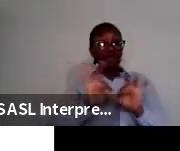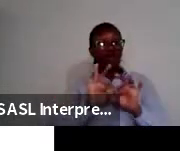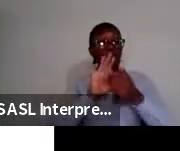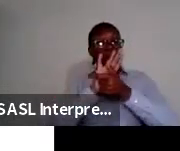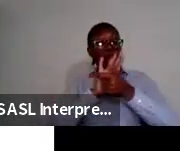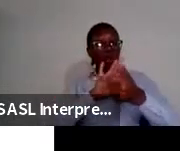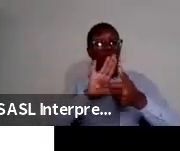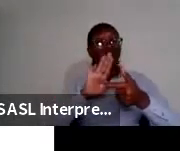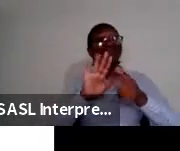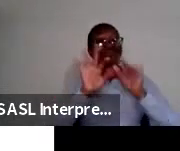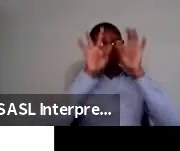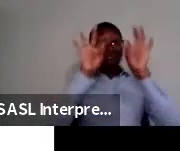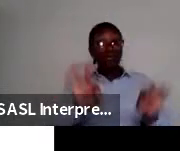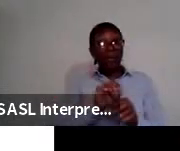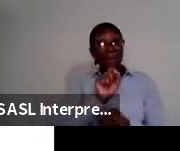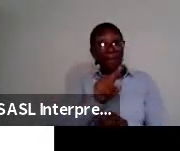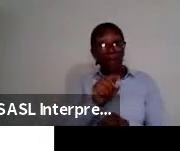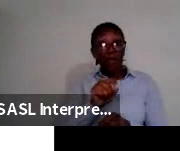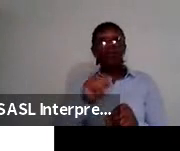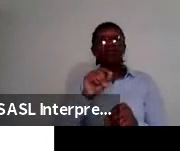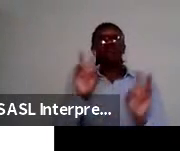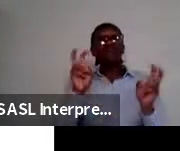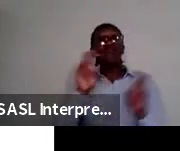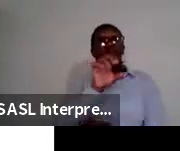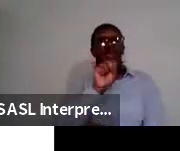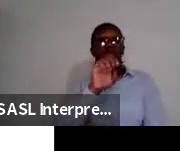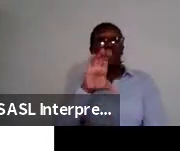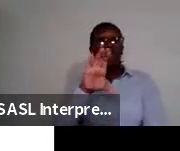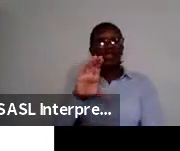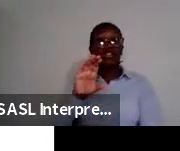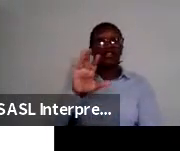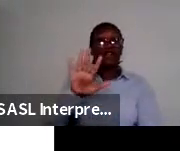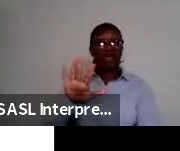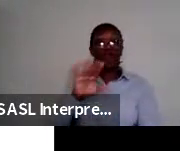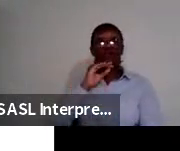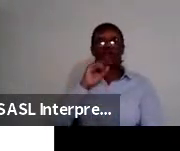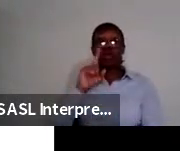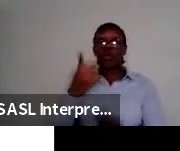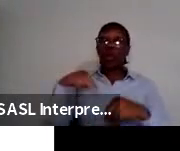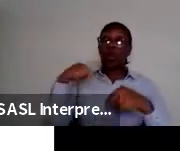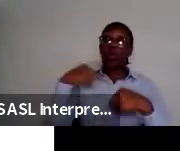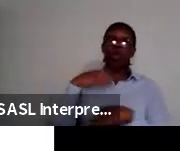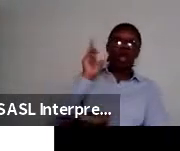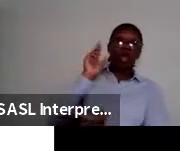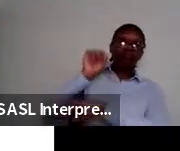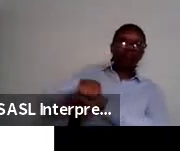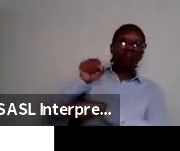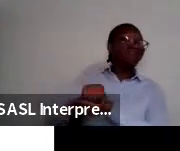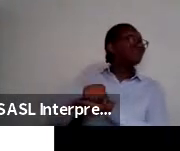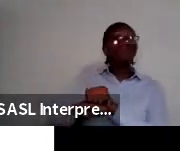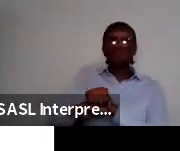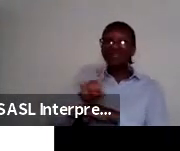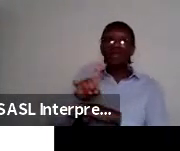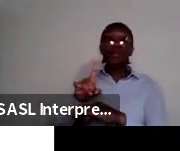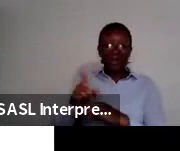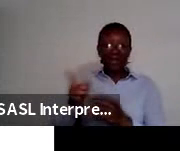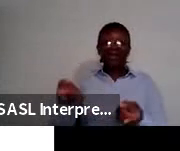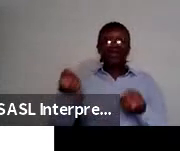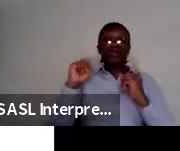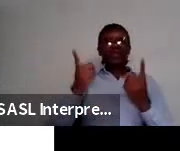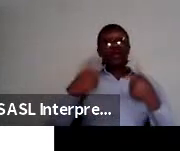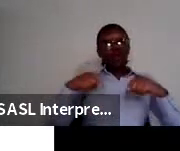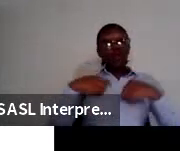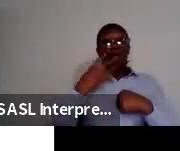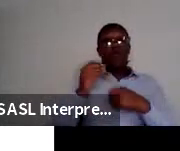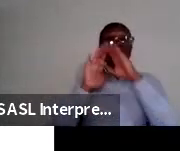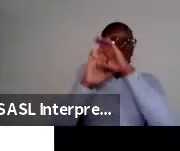5. This power is not taken lightly, and then it is taken in conjunction with the observation of our Constitution